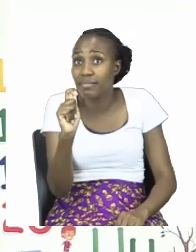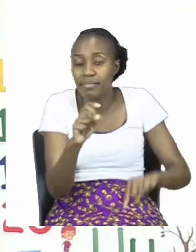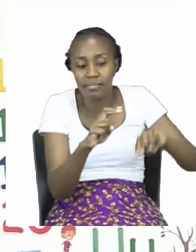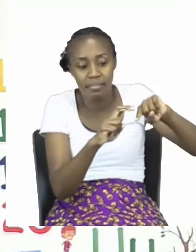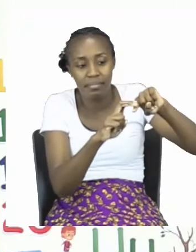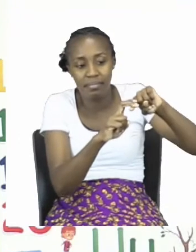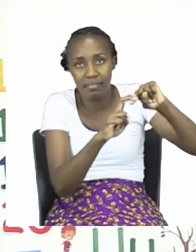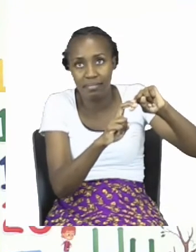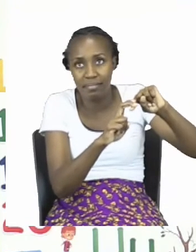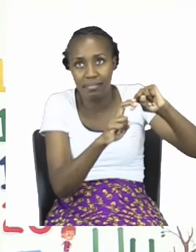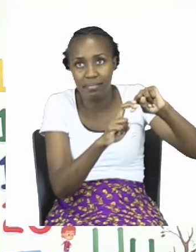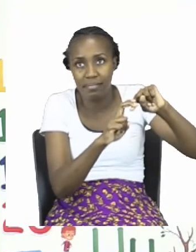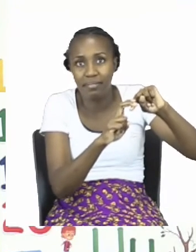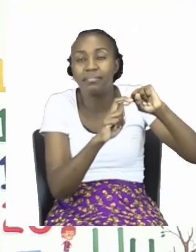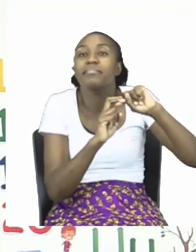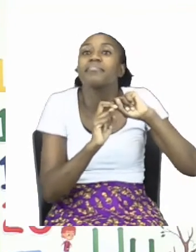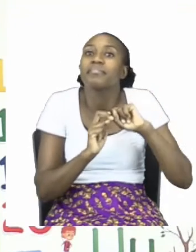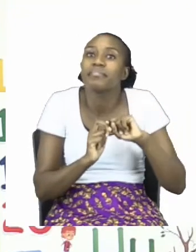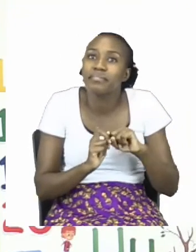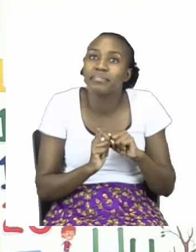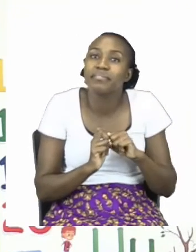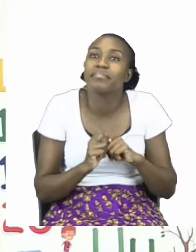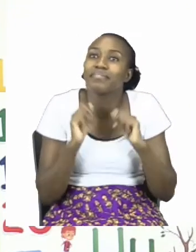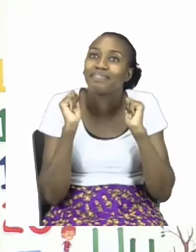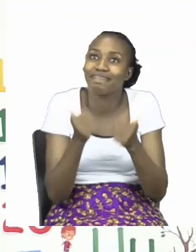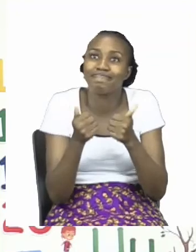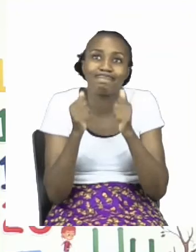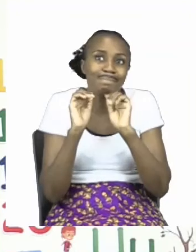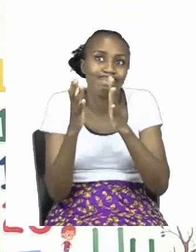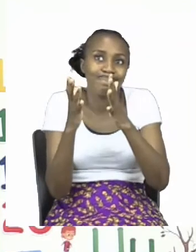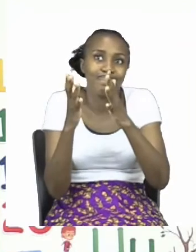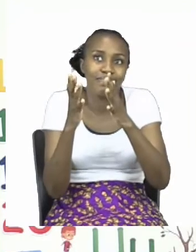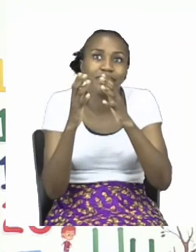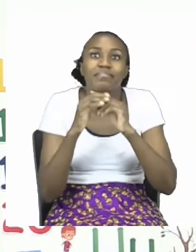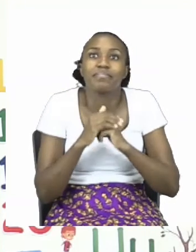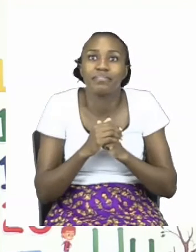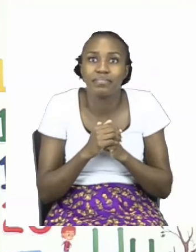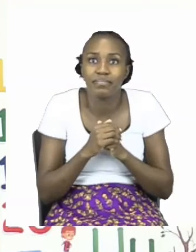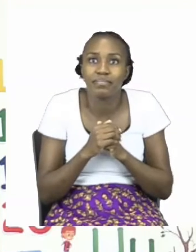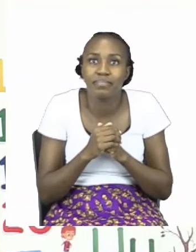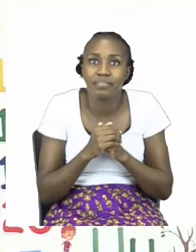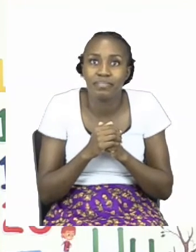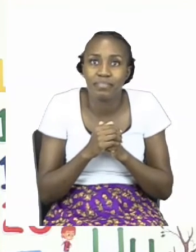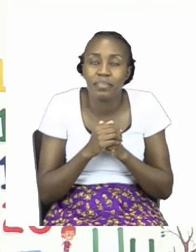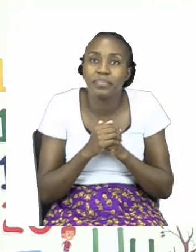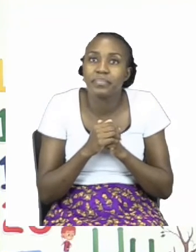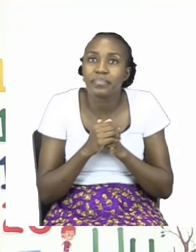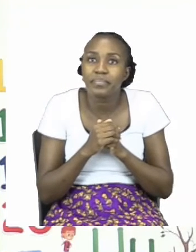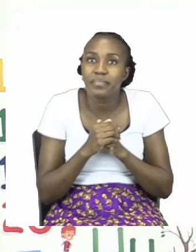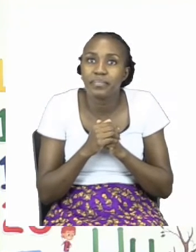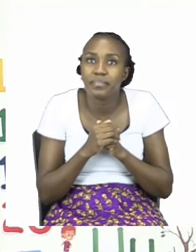B-A-T. Bat. Well done. Now we need to write it. We start with